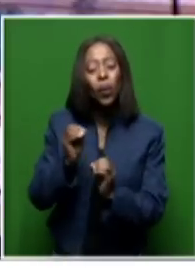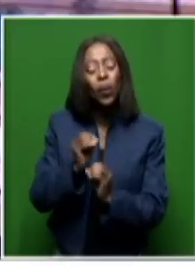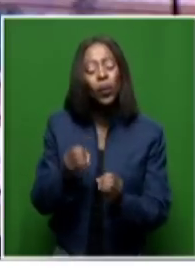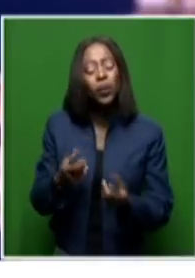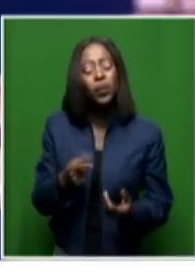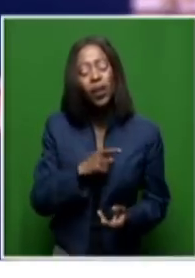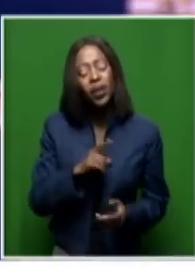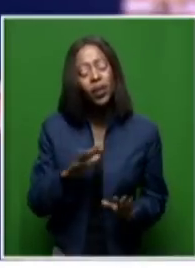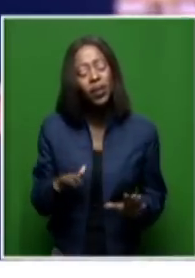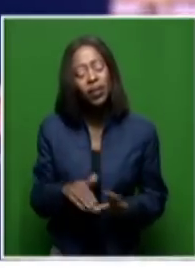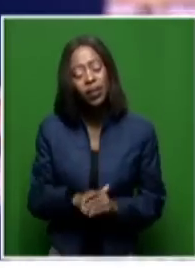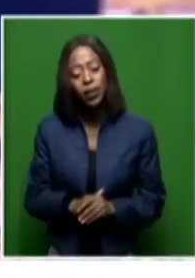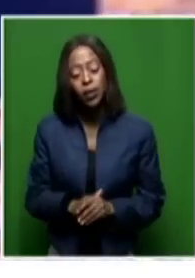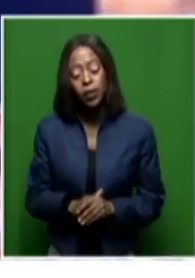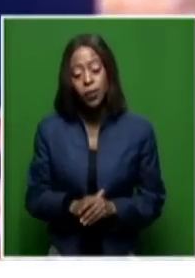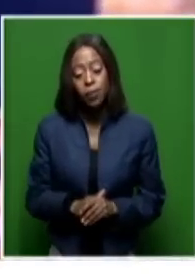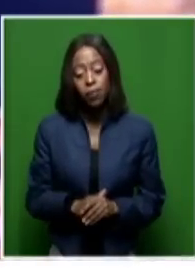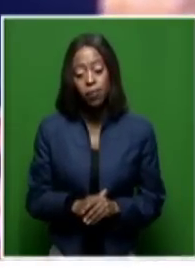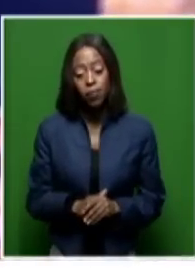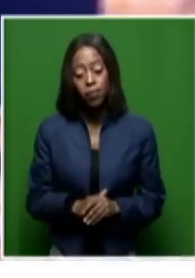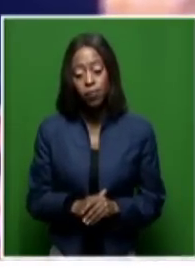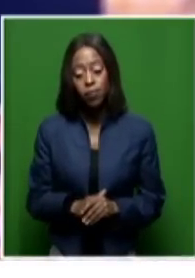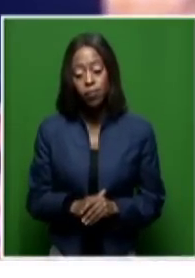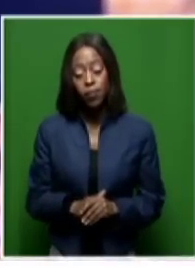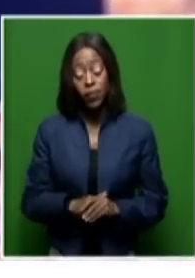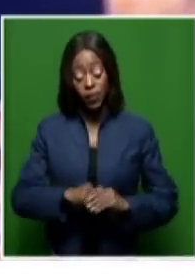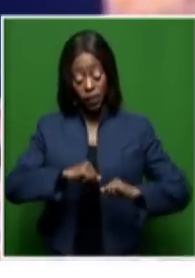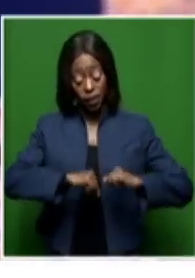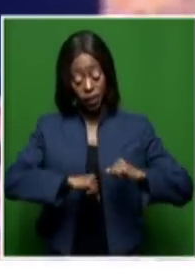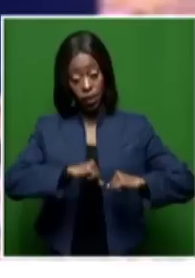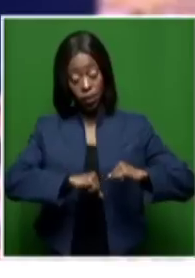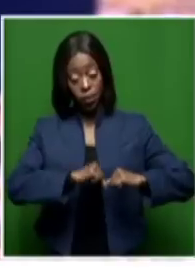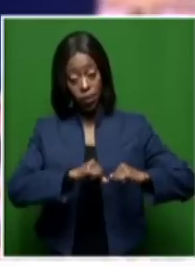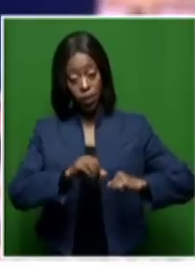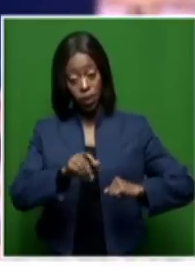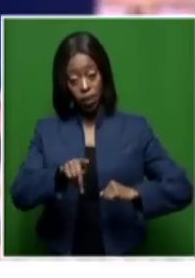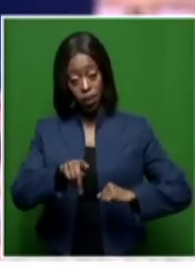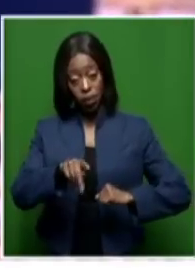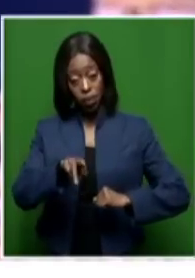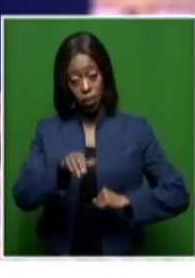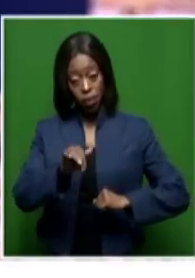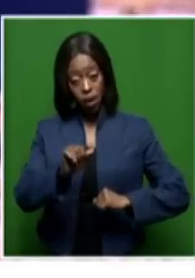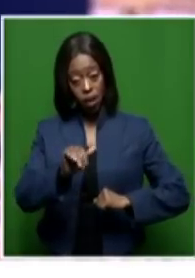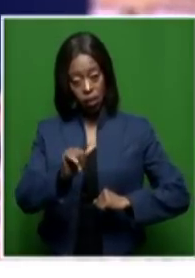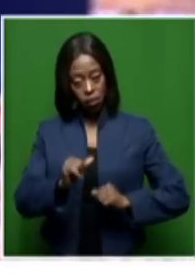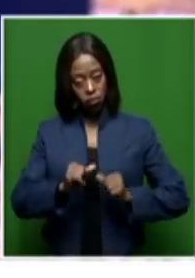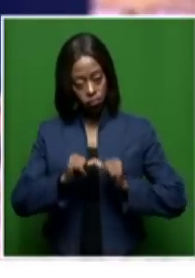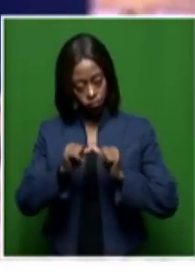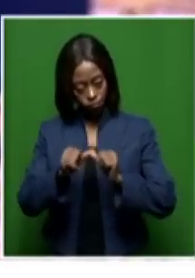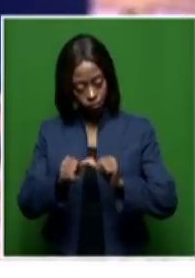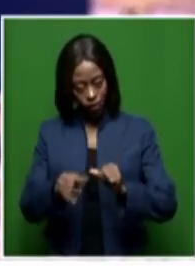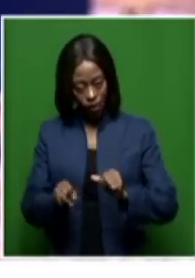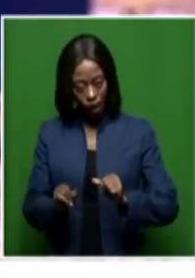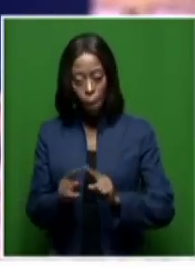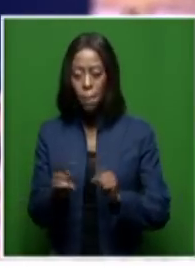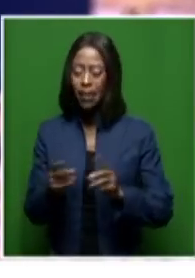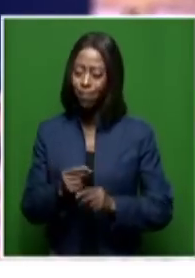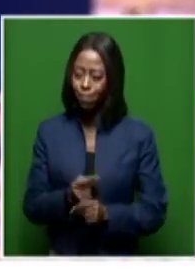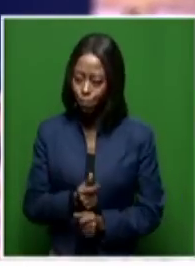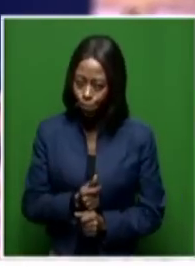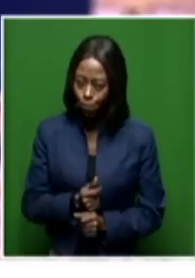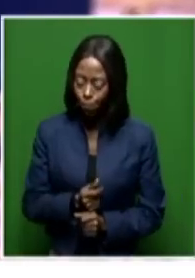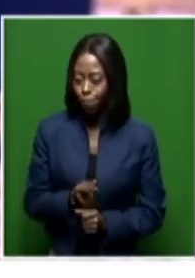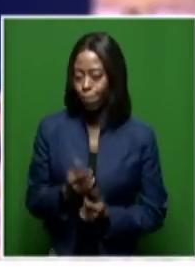AG? The situation of stabilization at PRASA continues. Unfortunately,